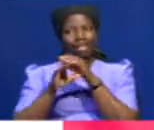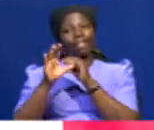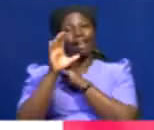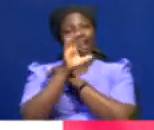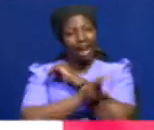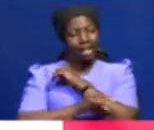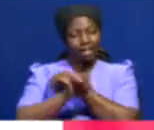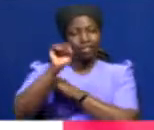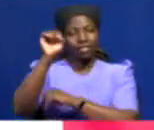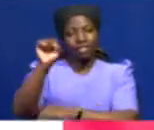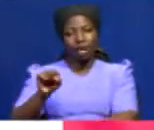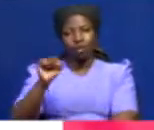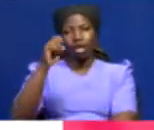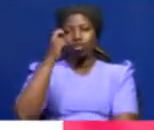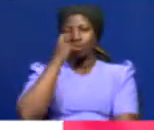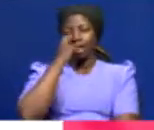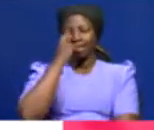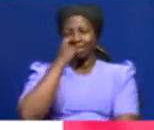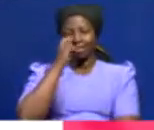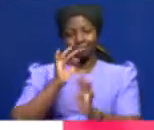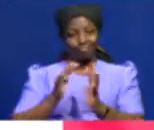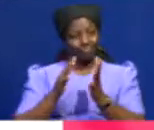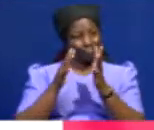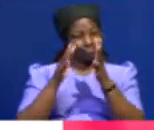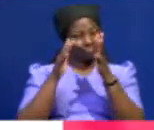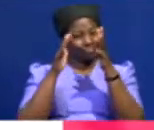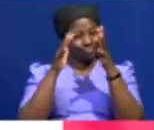of South Sudan,